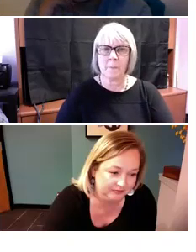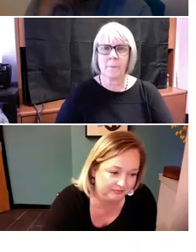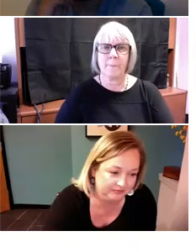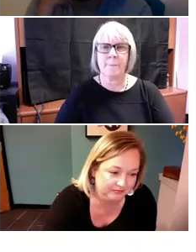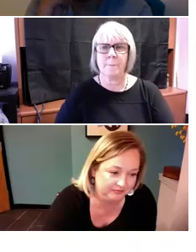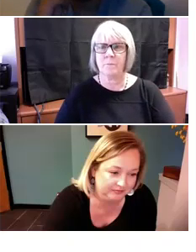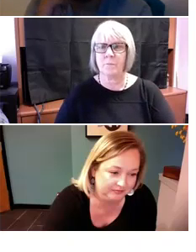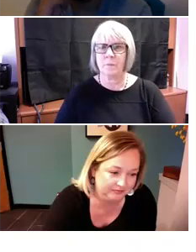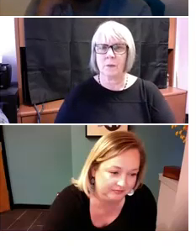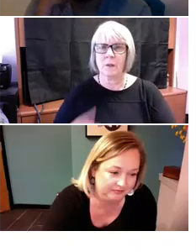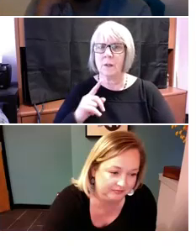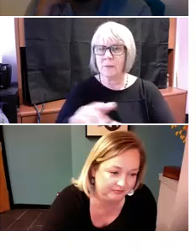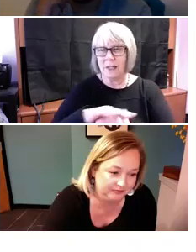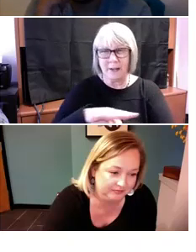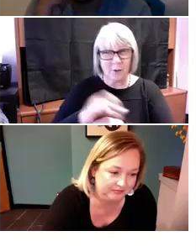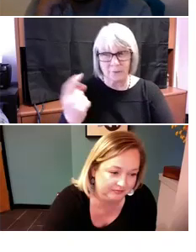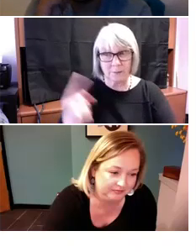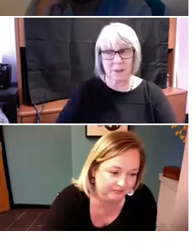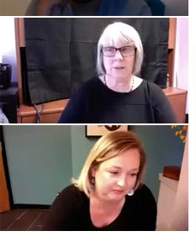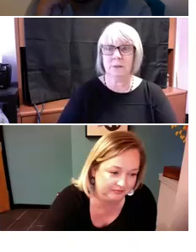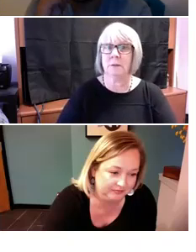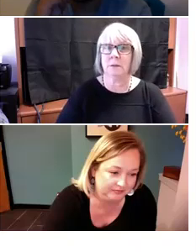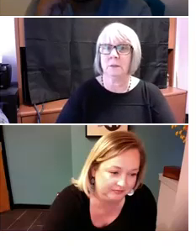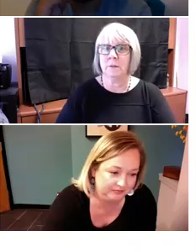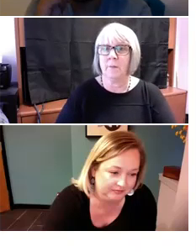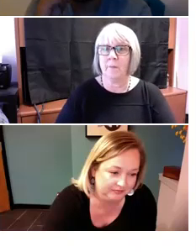Is it an array of something?